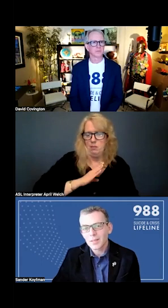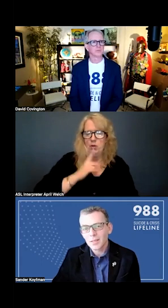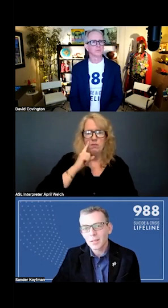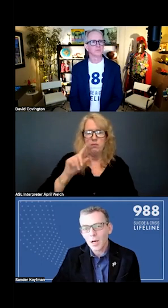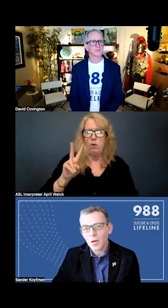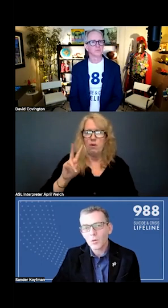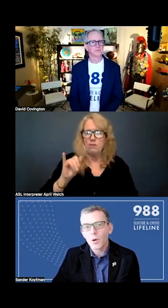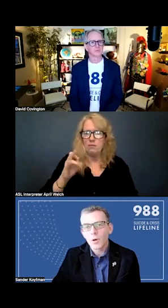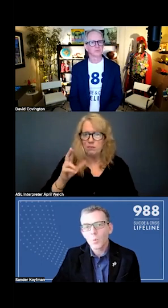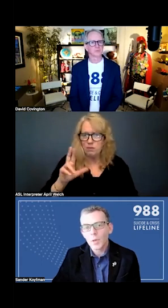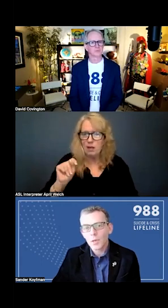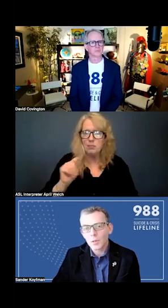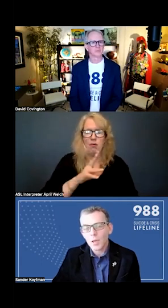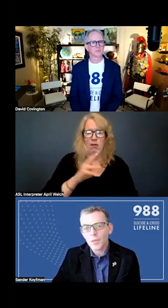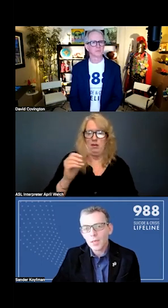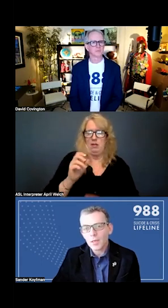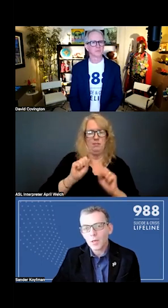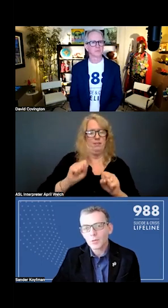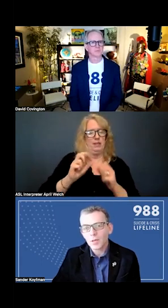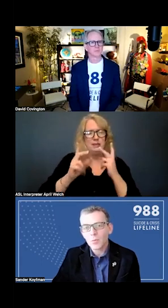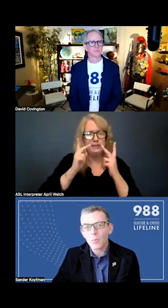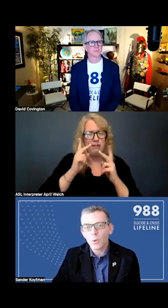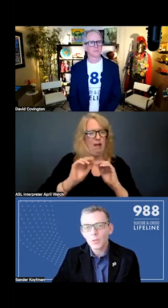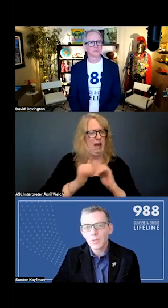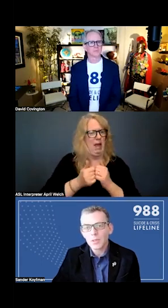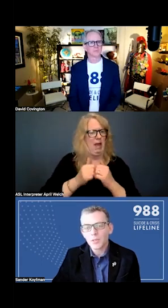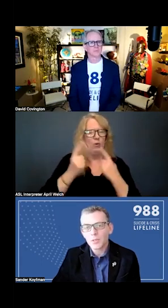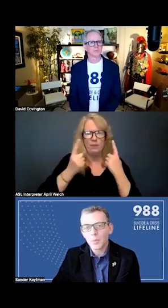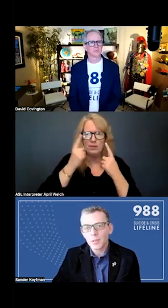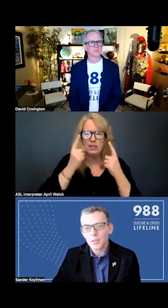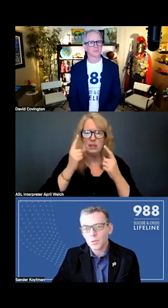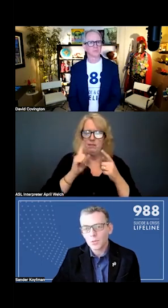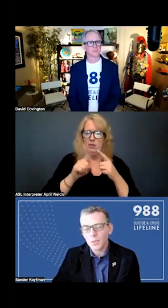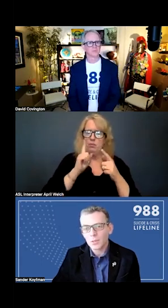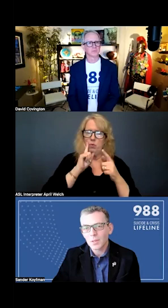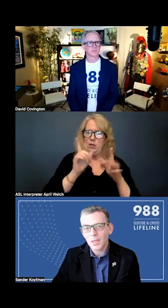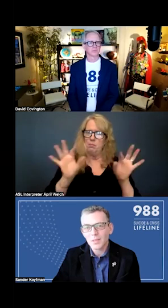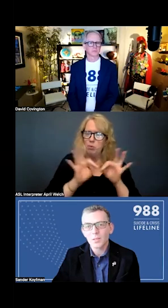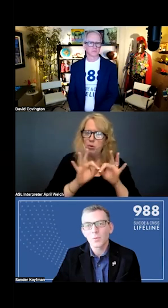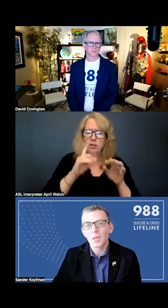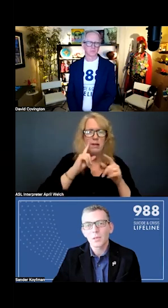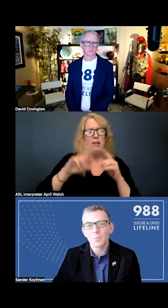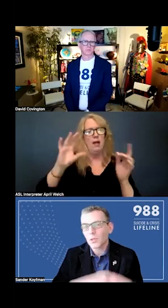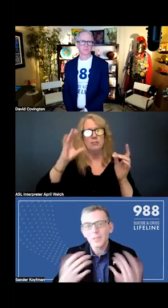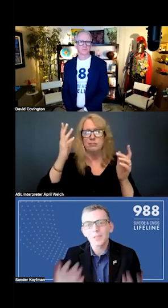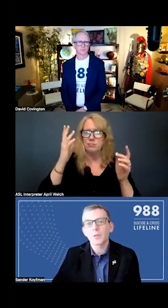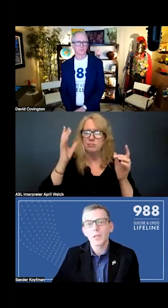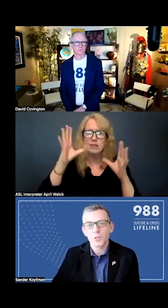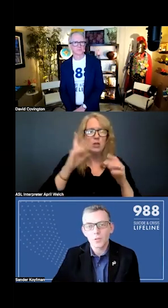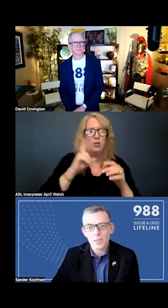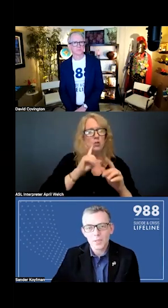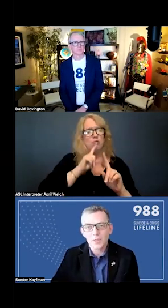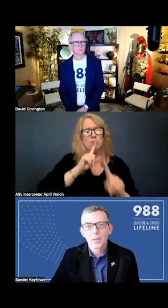and see how we are thinking about how important disaster response is to be part of the